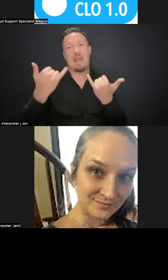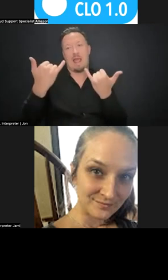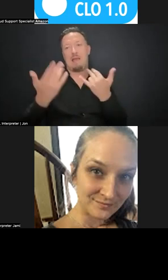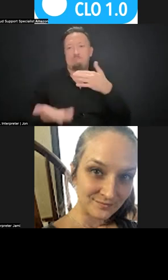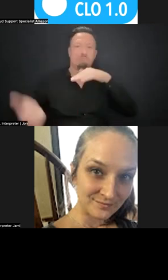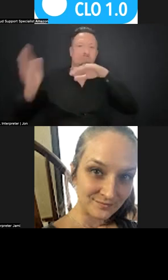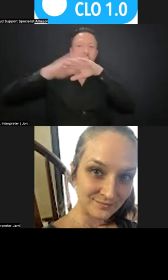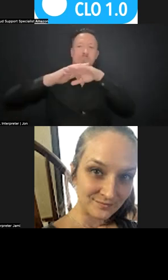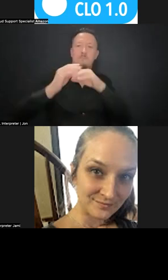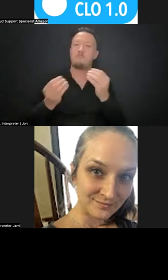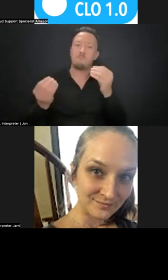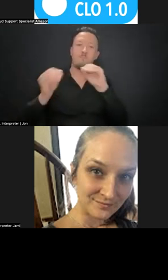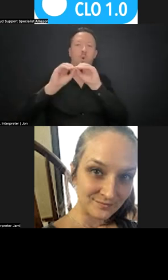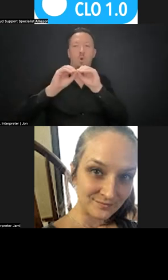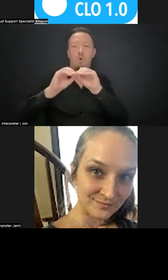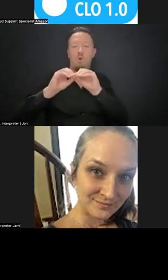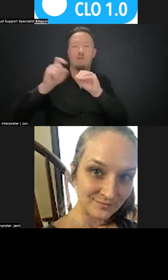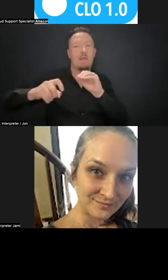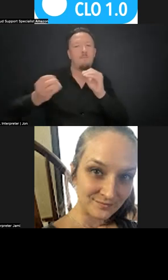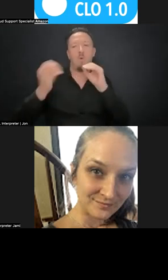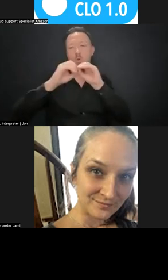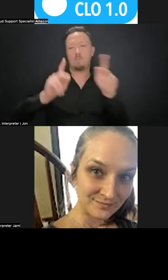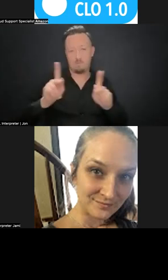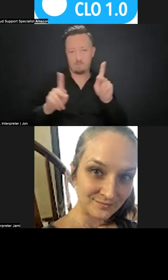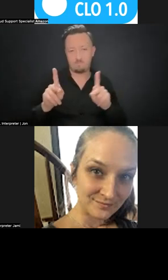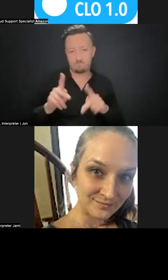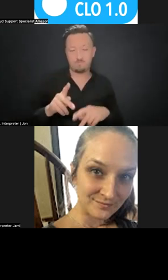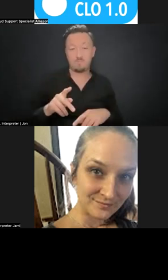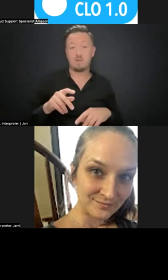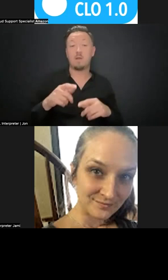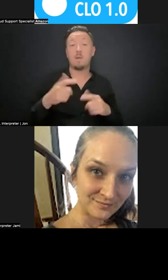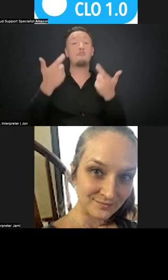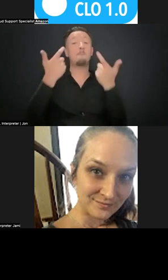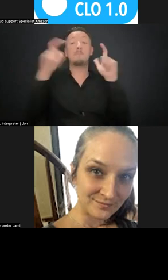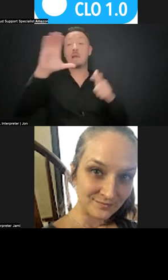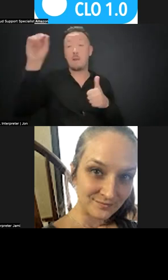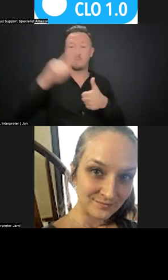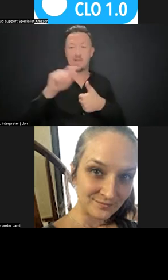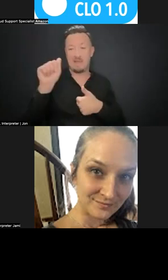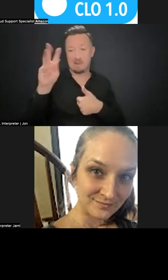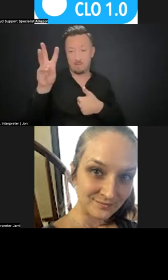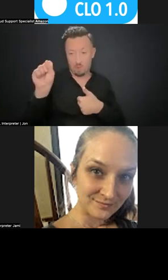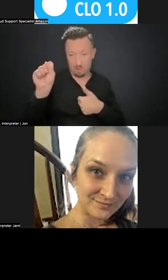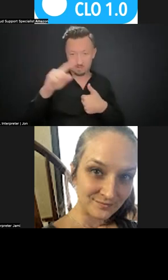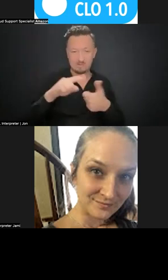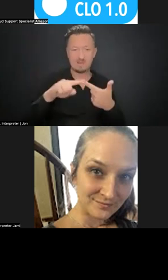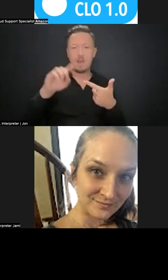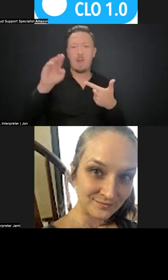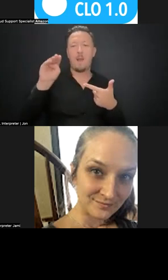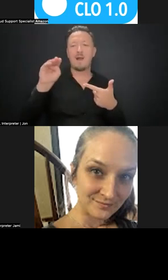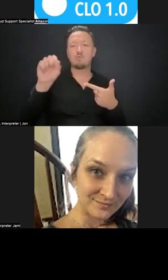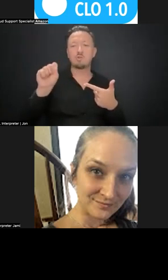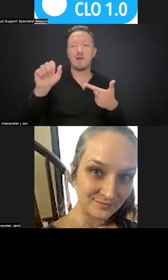environments. And major players are AWS, Microsoft Azure, and Google, just like we highlight.